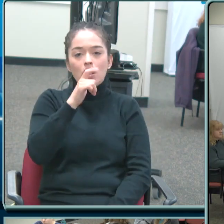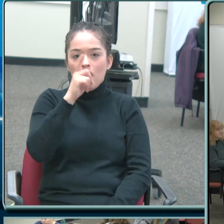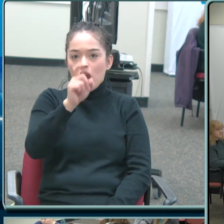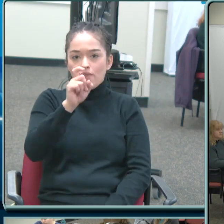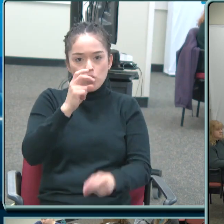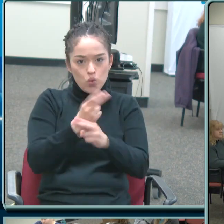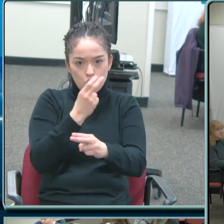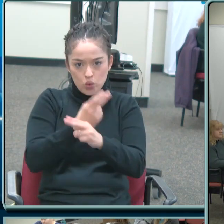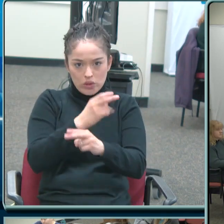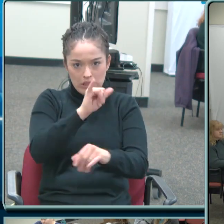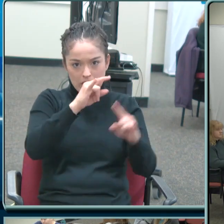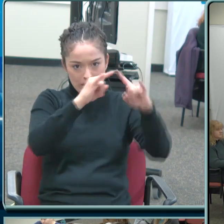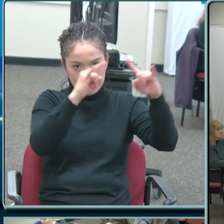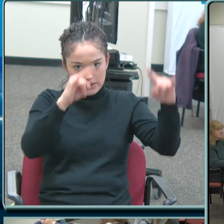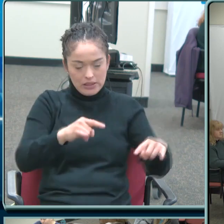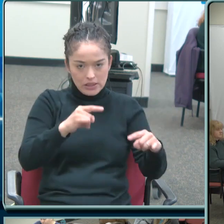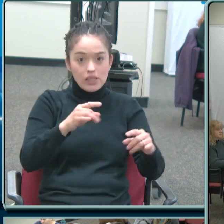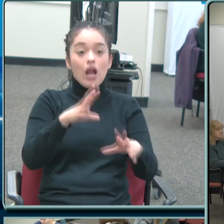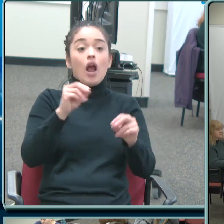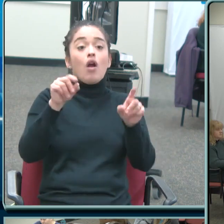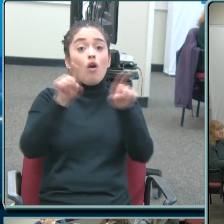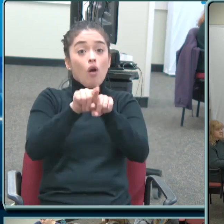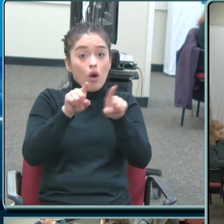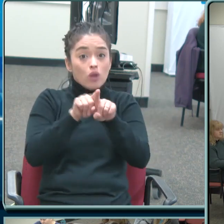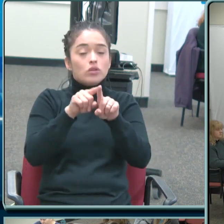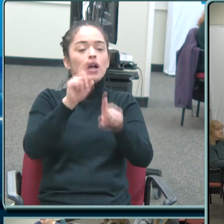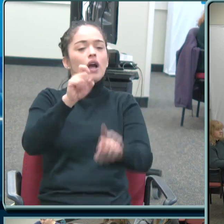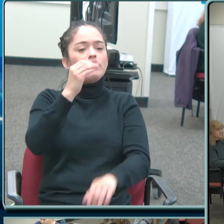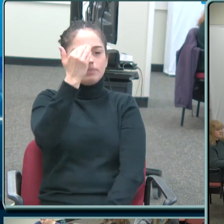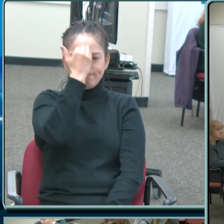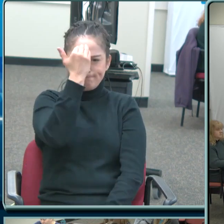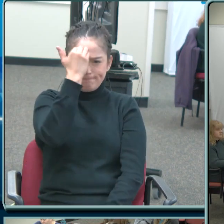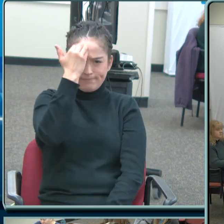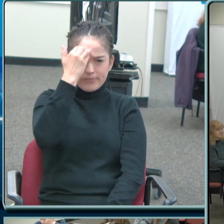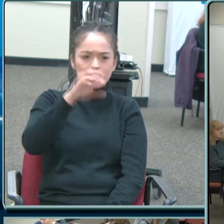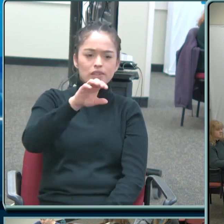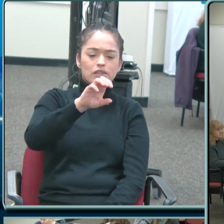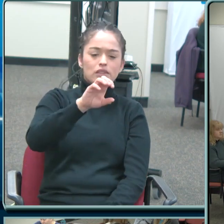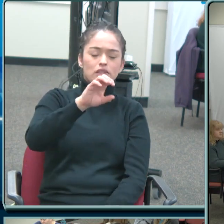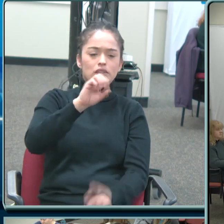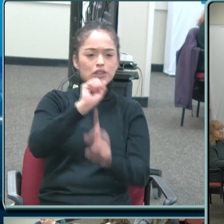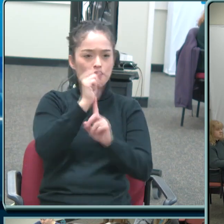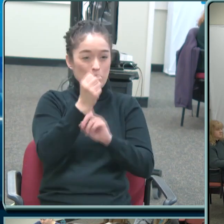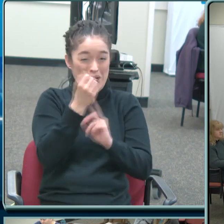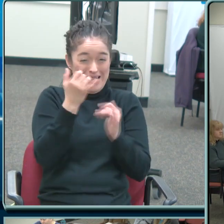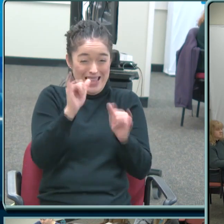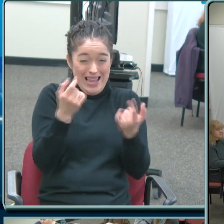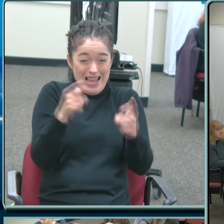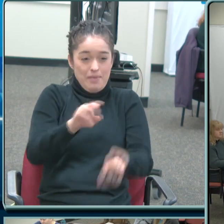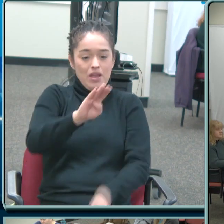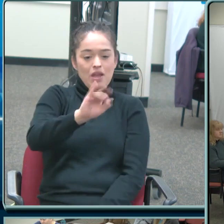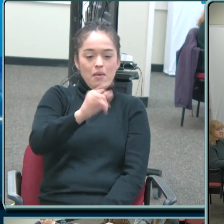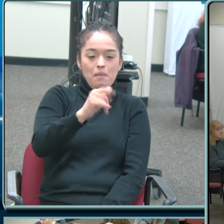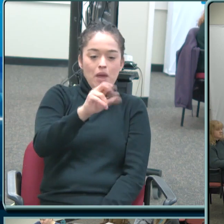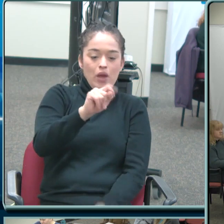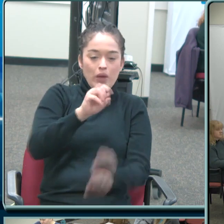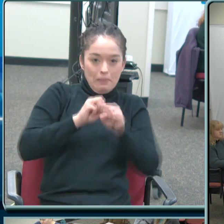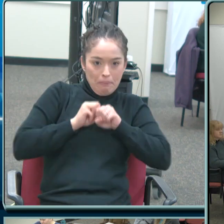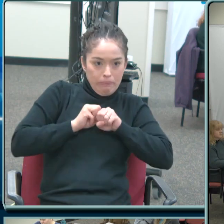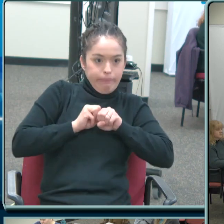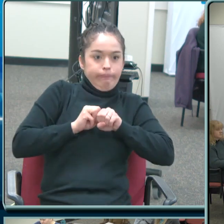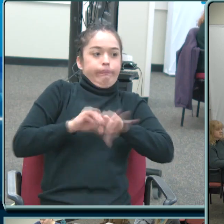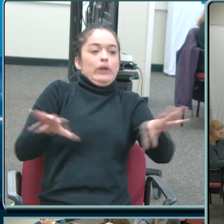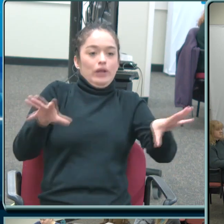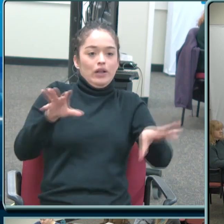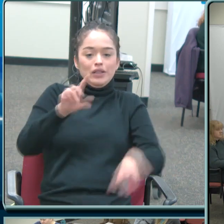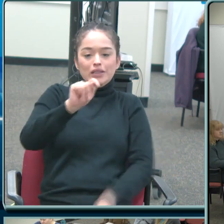utilize that resource. Also maintaining situational awareness of the migrant situation that was occurring right around the holidays with the pending